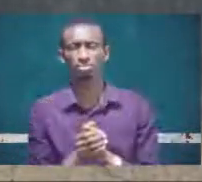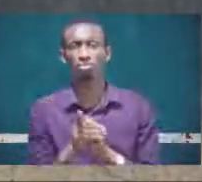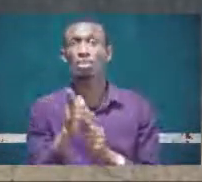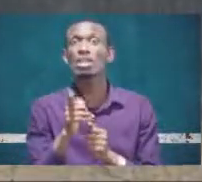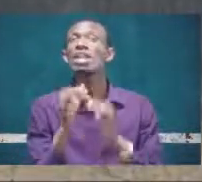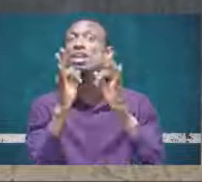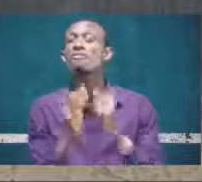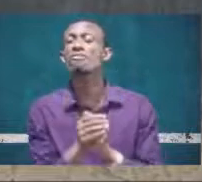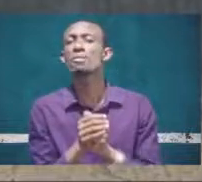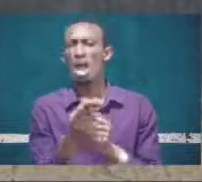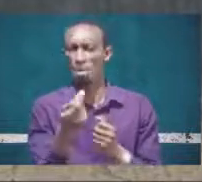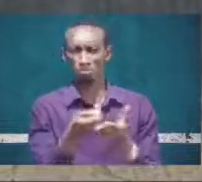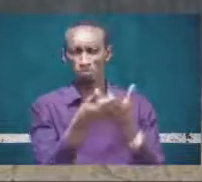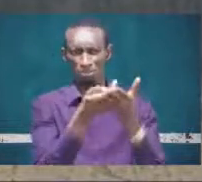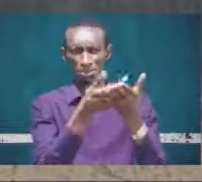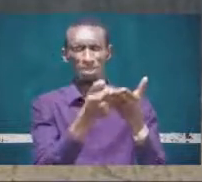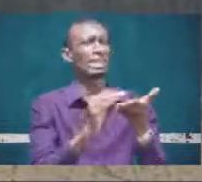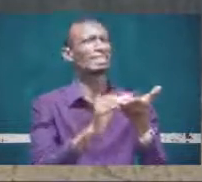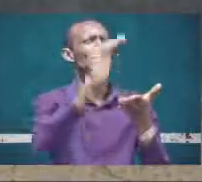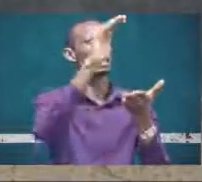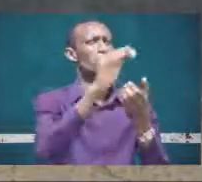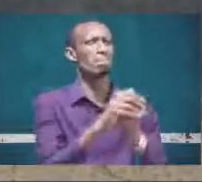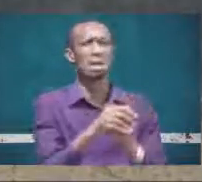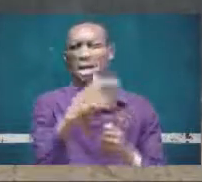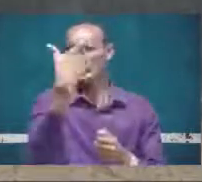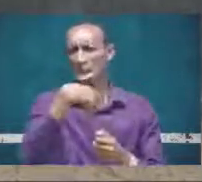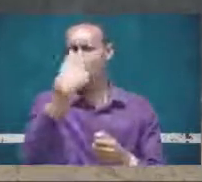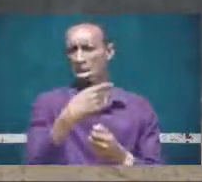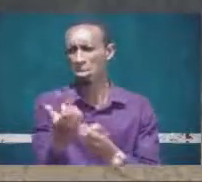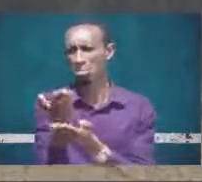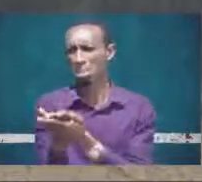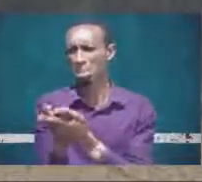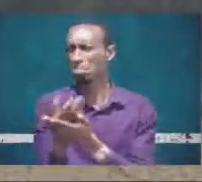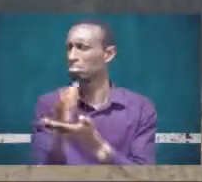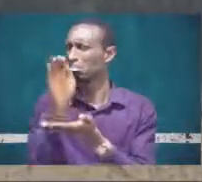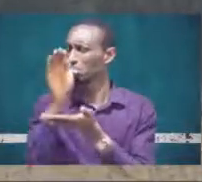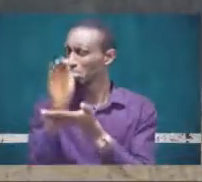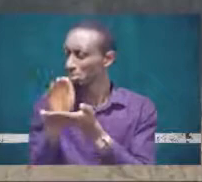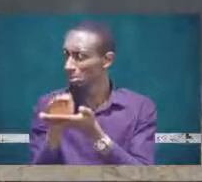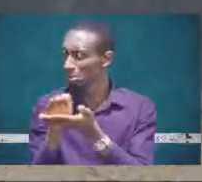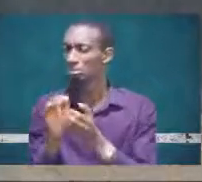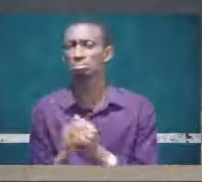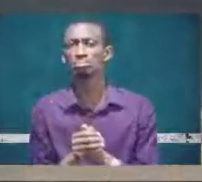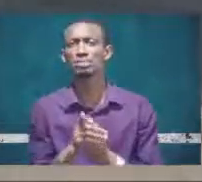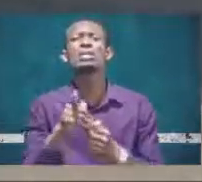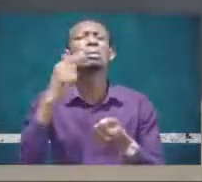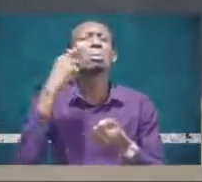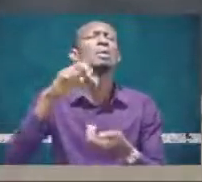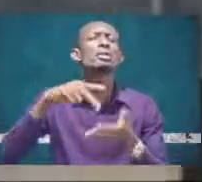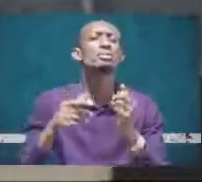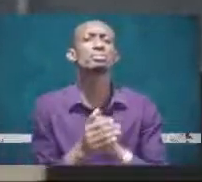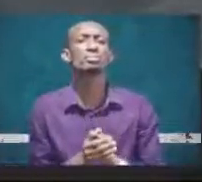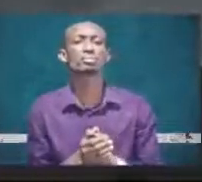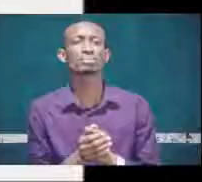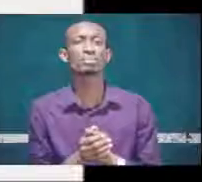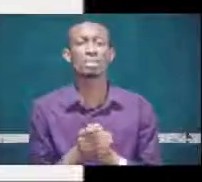price increases, then we expect quantity demanded of the commodity to reduce. Now, I want us to see, this one is